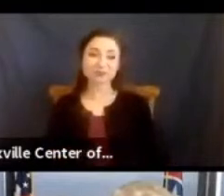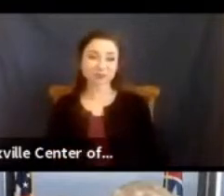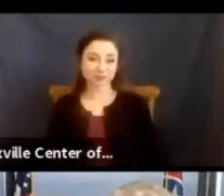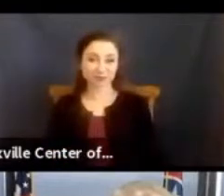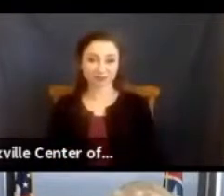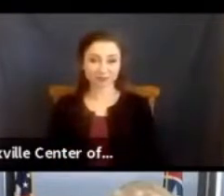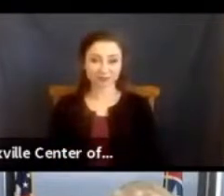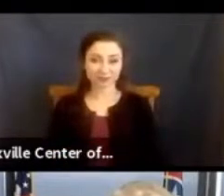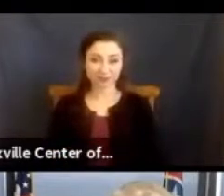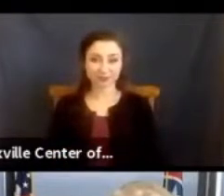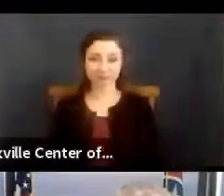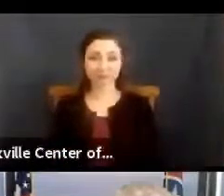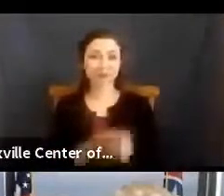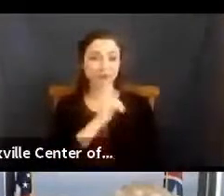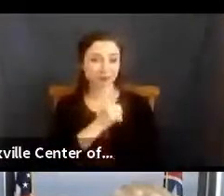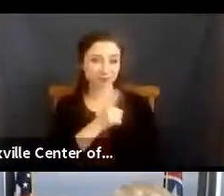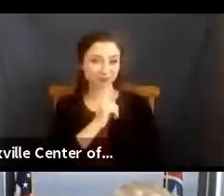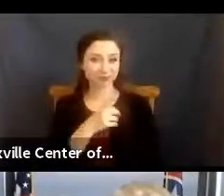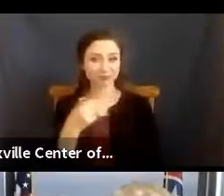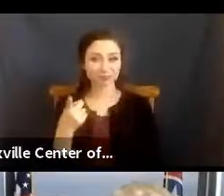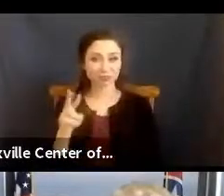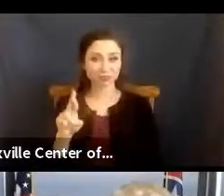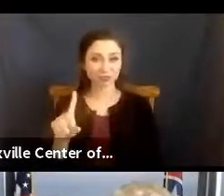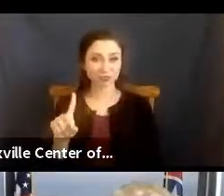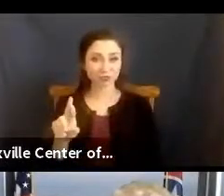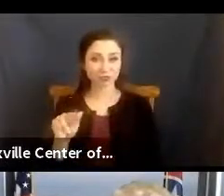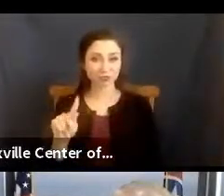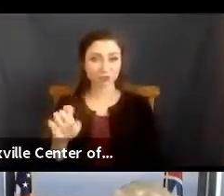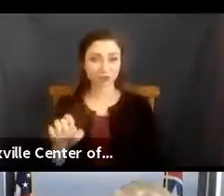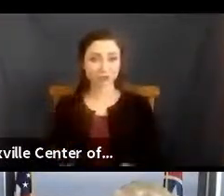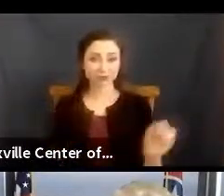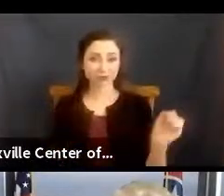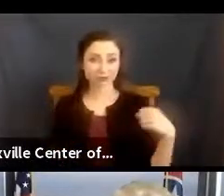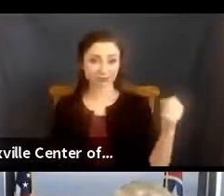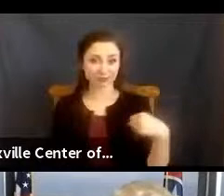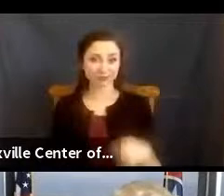Certainly. Dr. Drake, Yes.